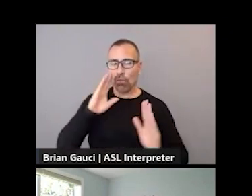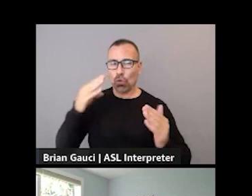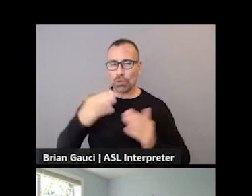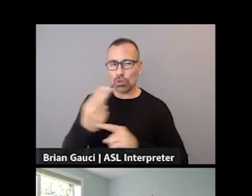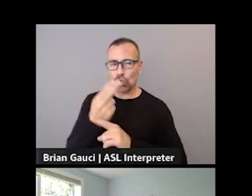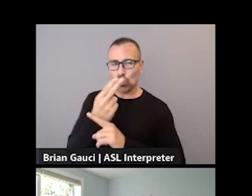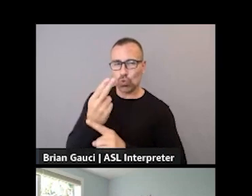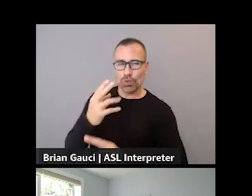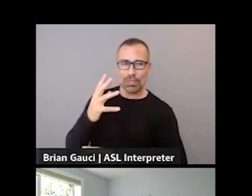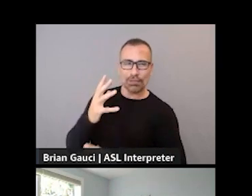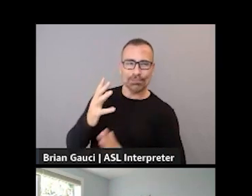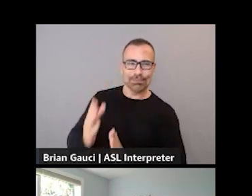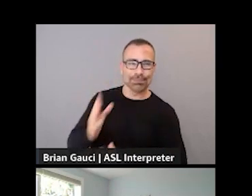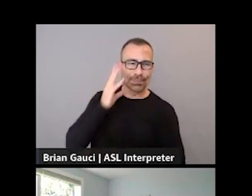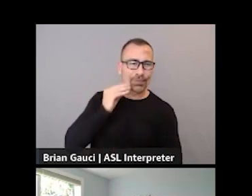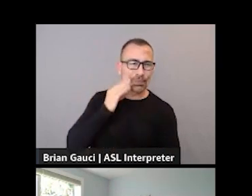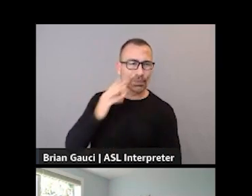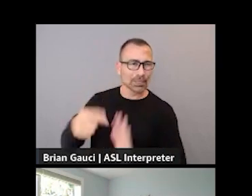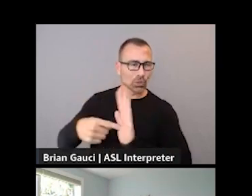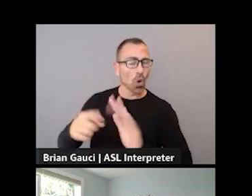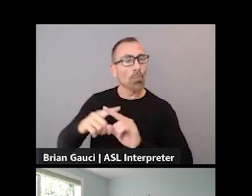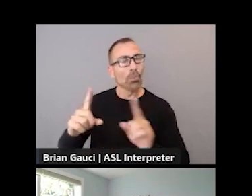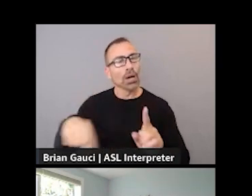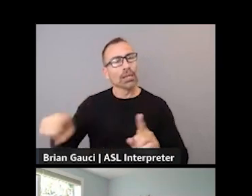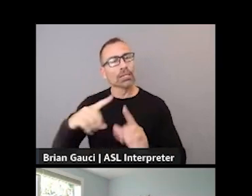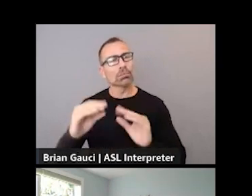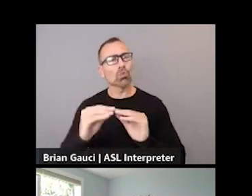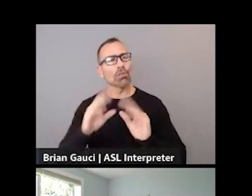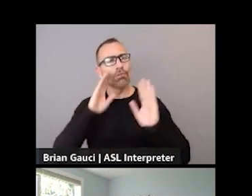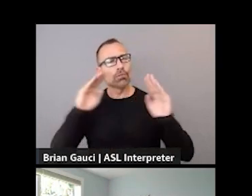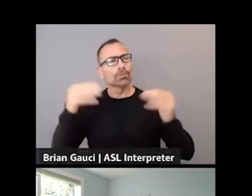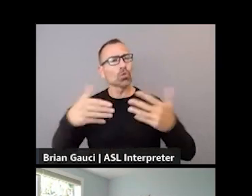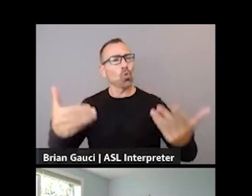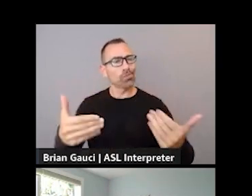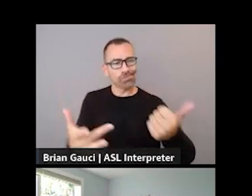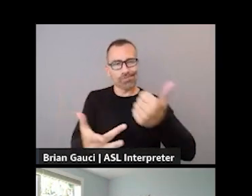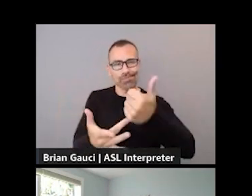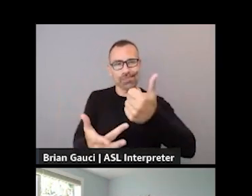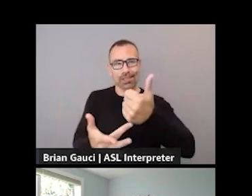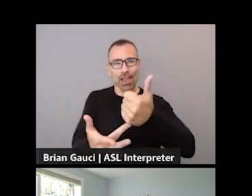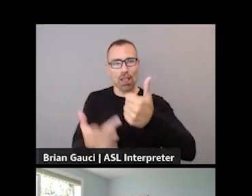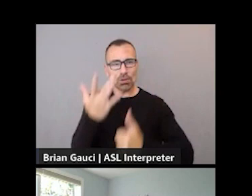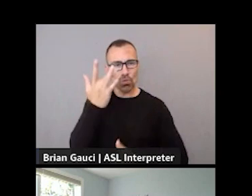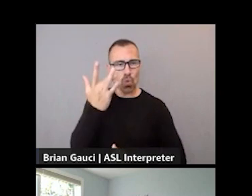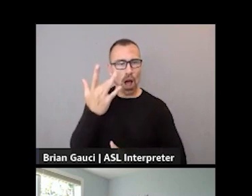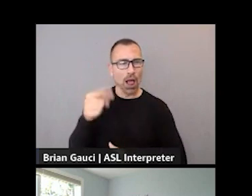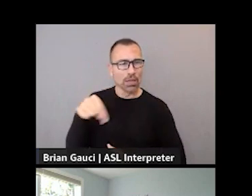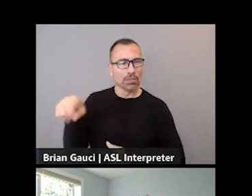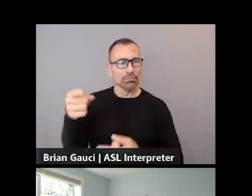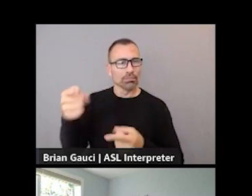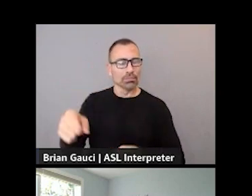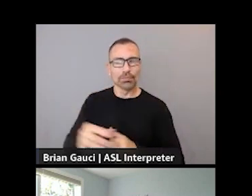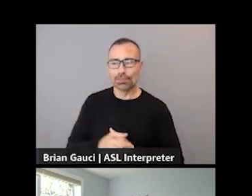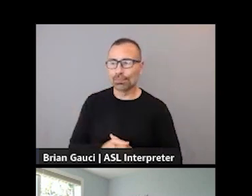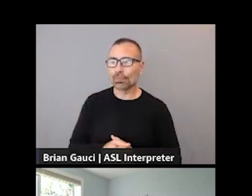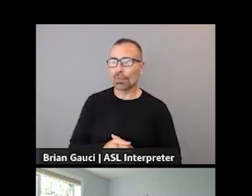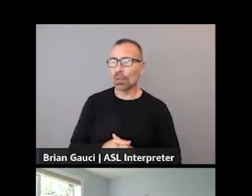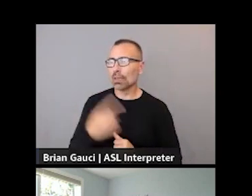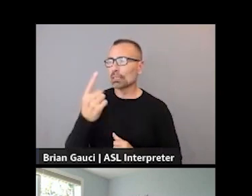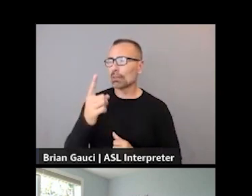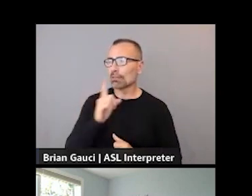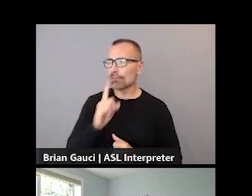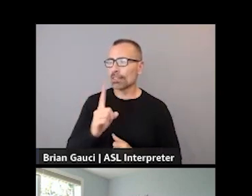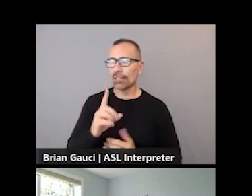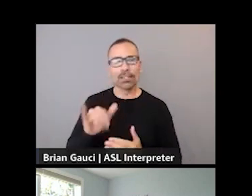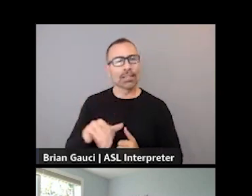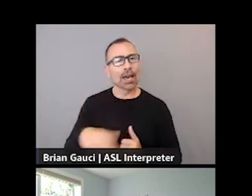user experience that's possible with this, but it's more focused on the technology behind it and really something that a developer could